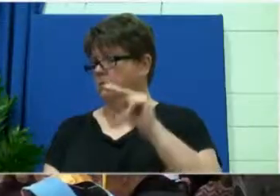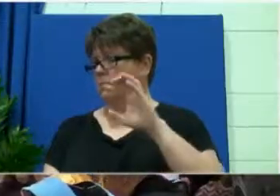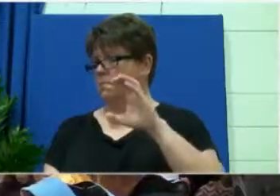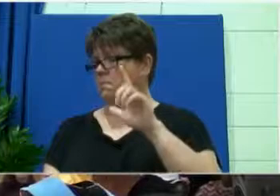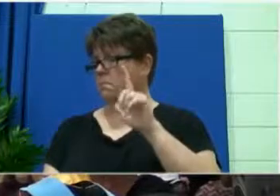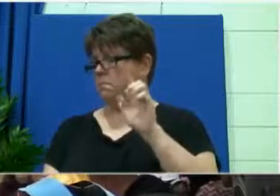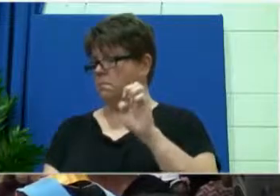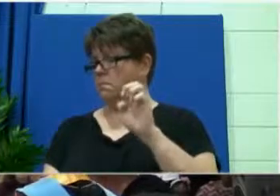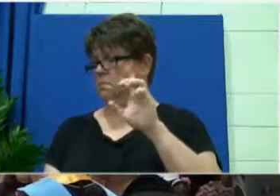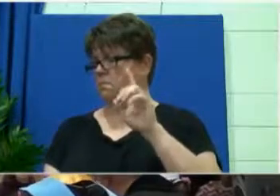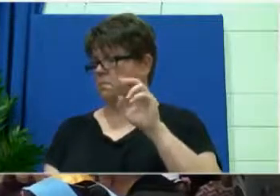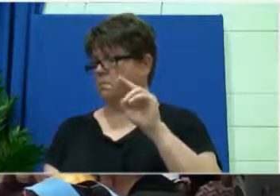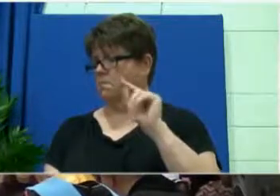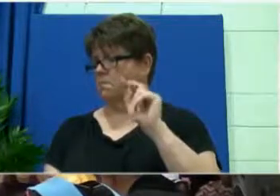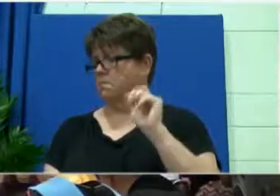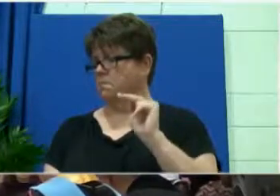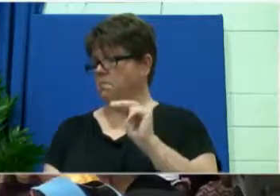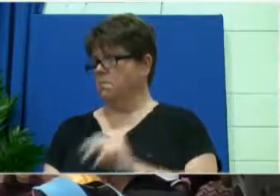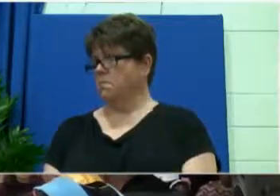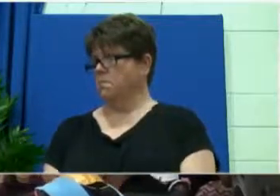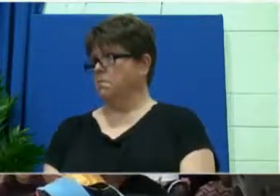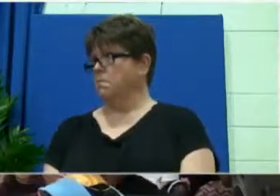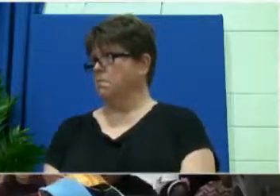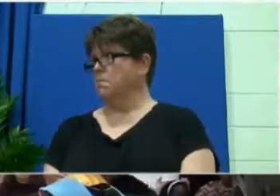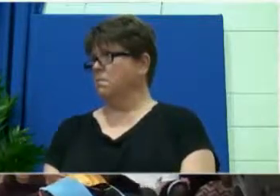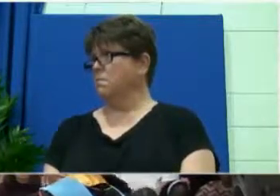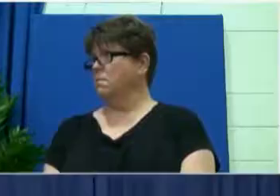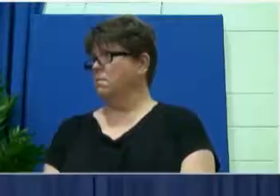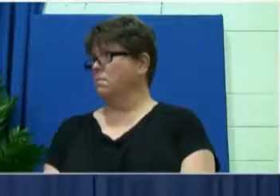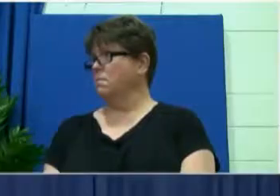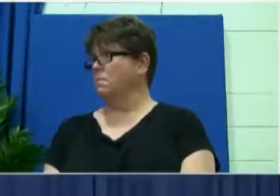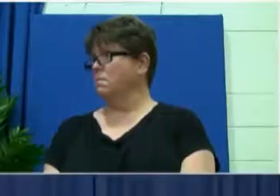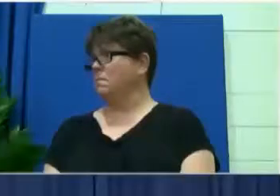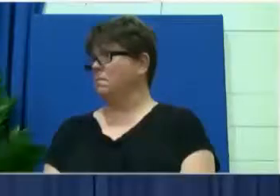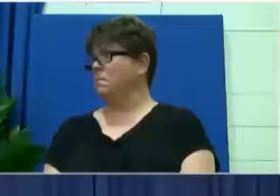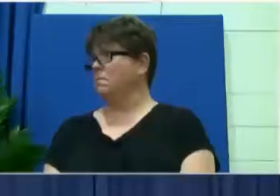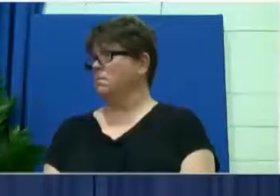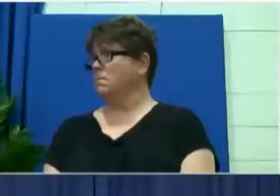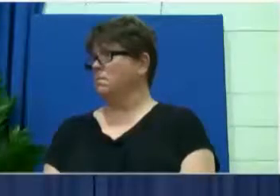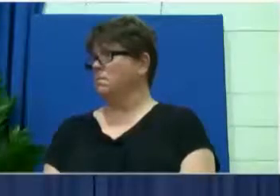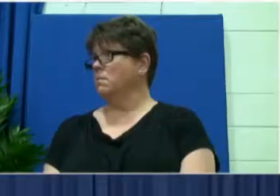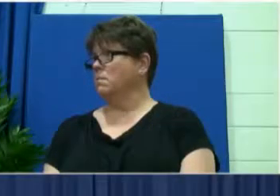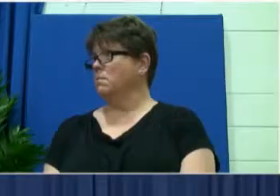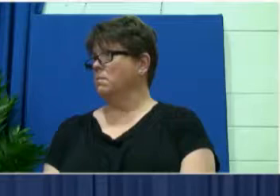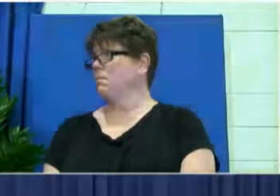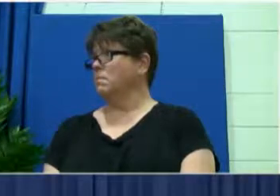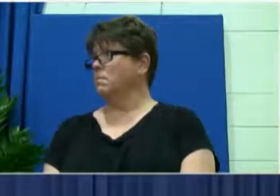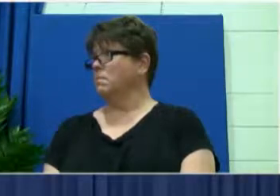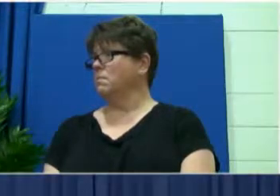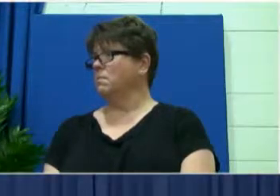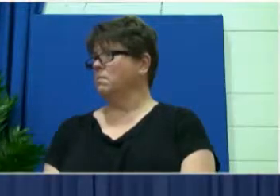Nicole Lee Denton, Associate in Applied Science, Radiologic Technology.